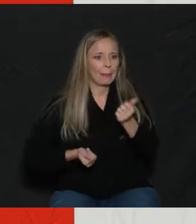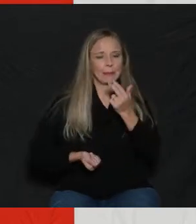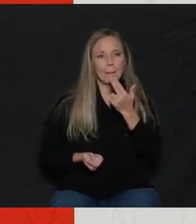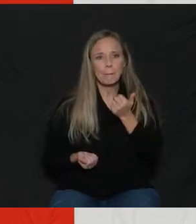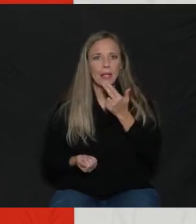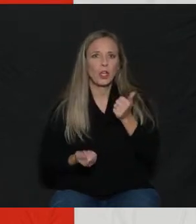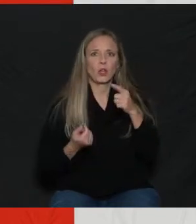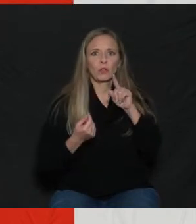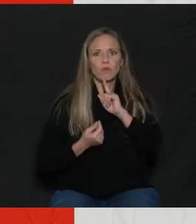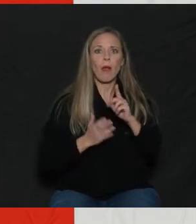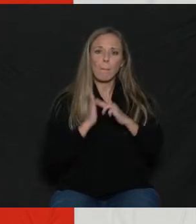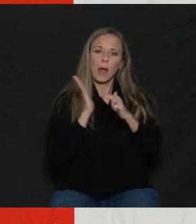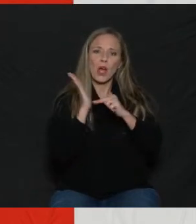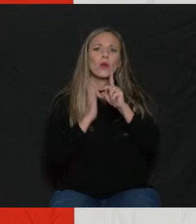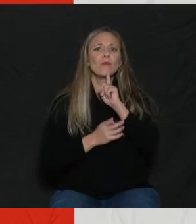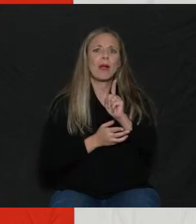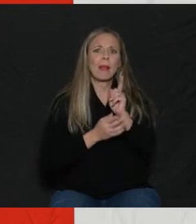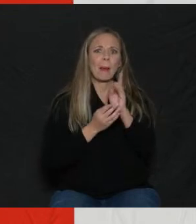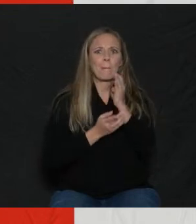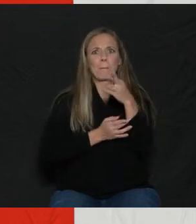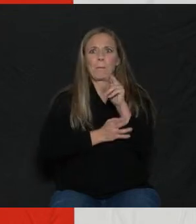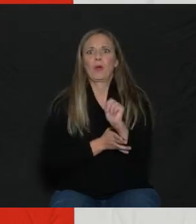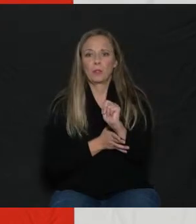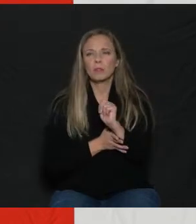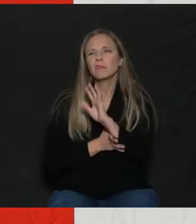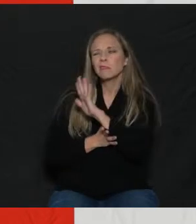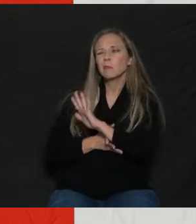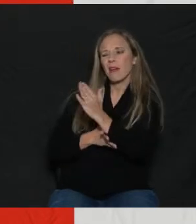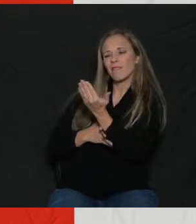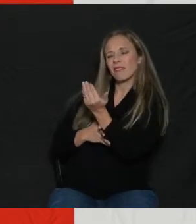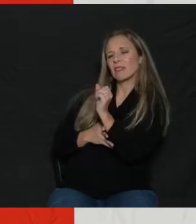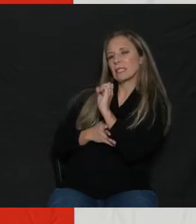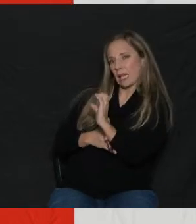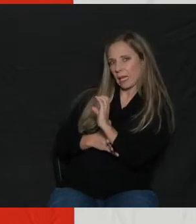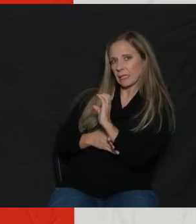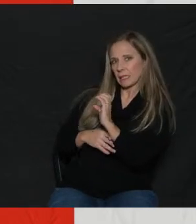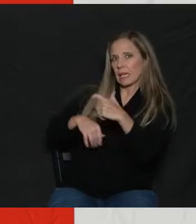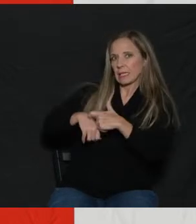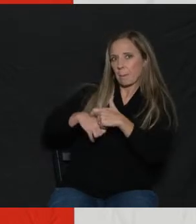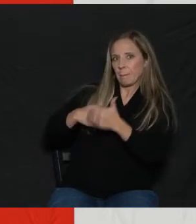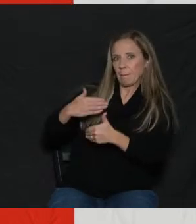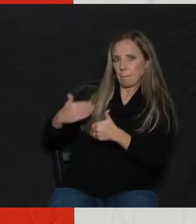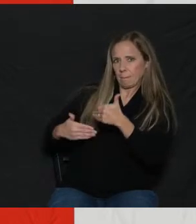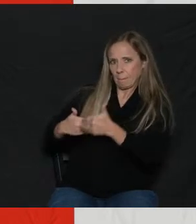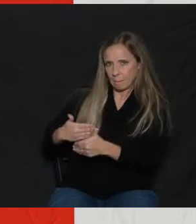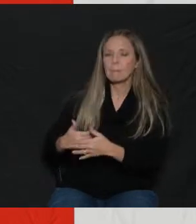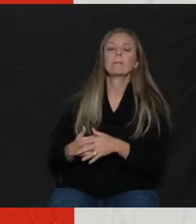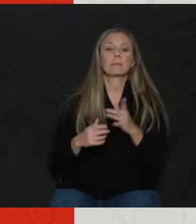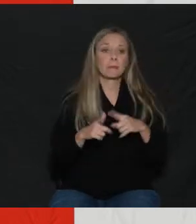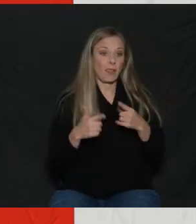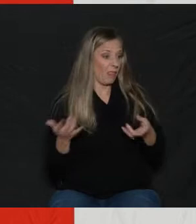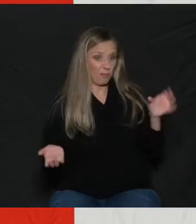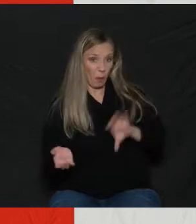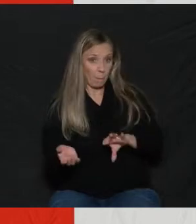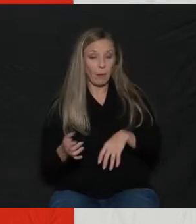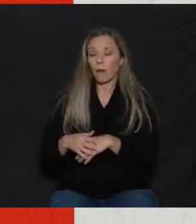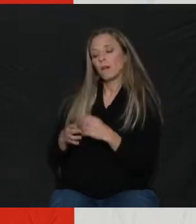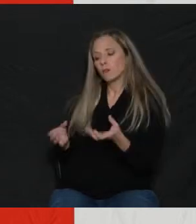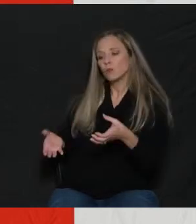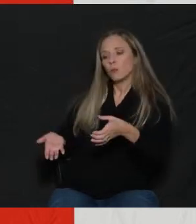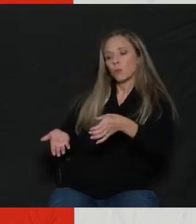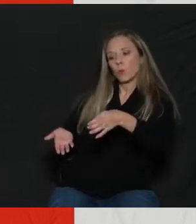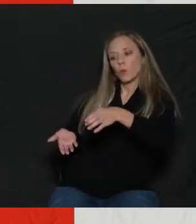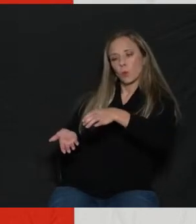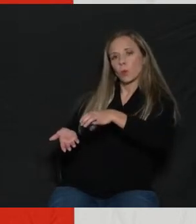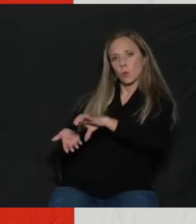it burns. That's a lot of... You do it about 15 seconds at a time. Okay. And if you want it to Yeah, melt, just dump it or... just pour it in. Okay, yes,